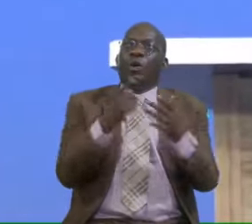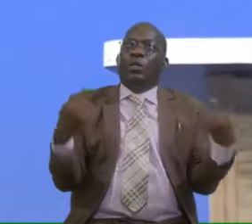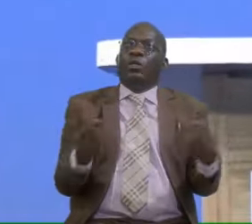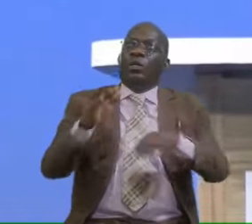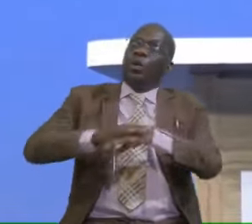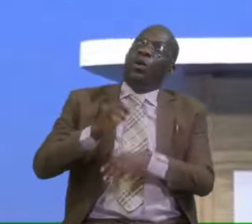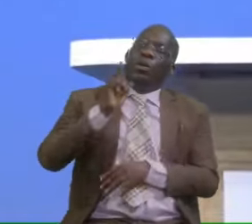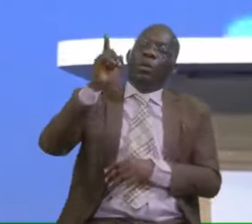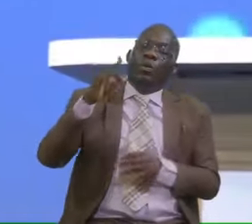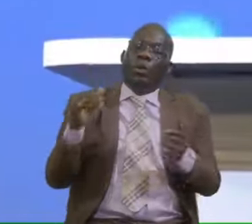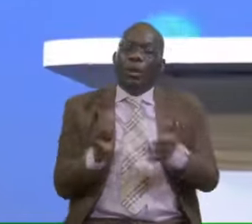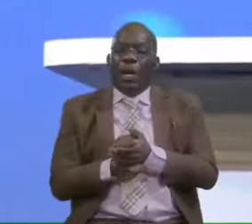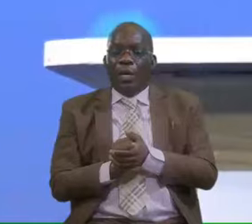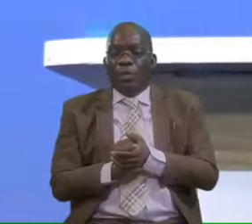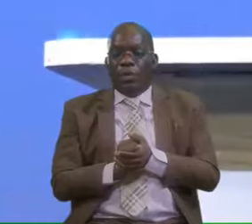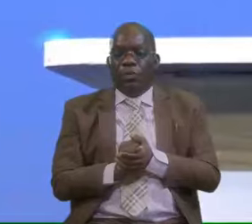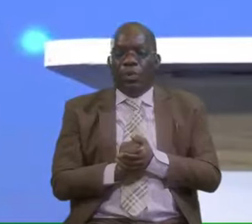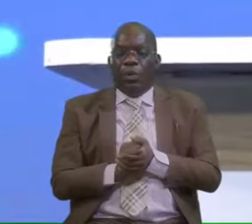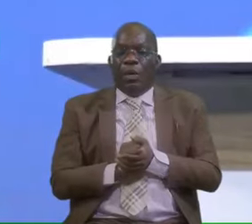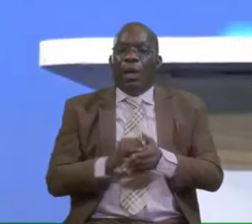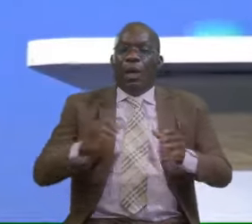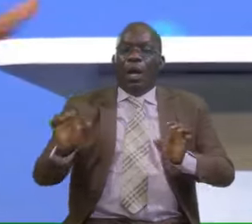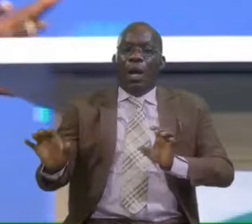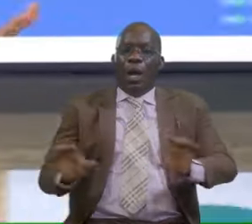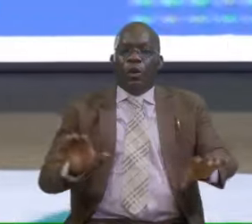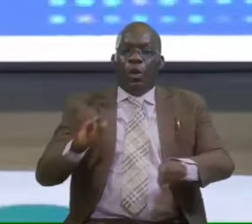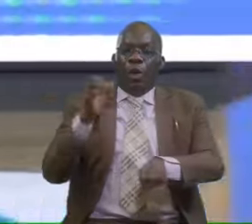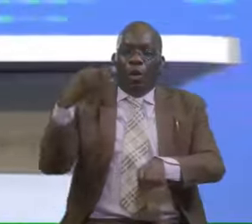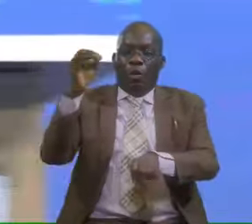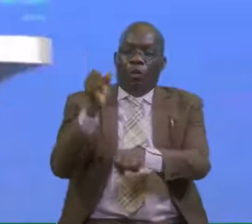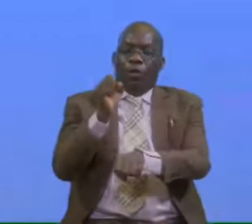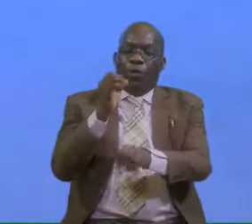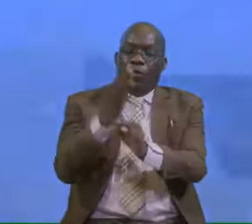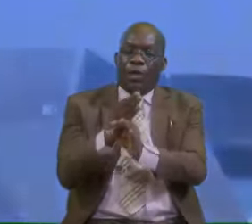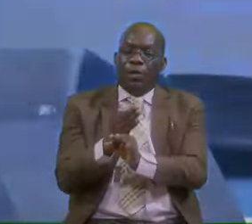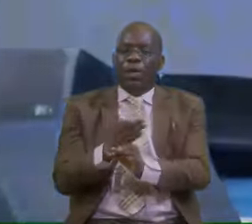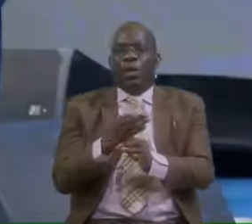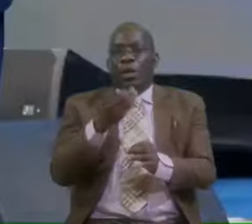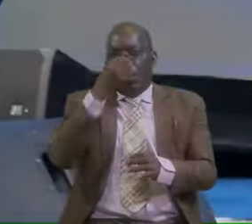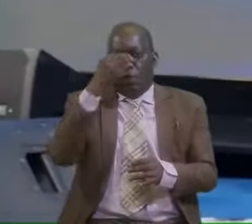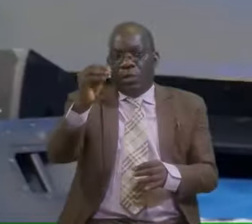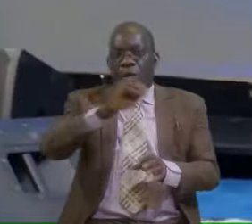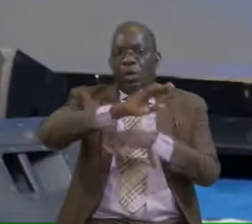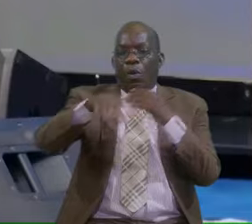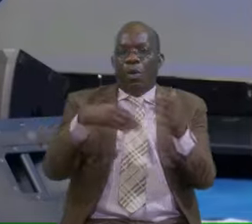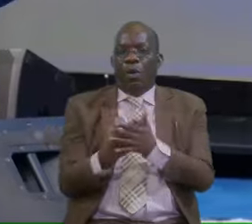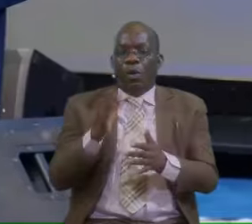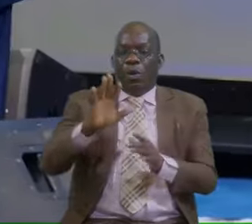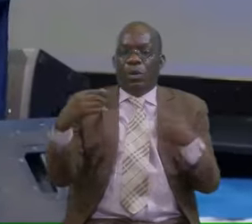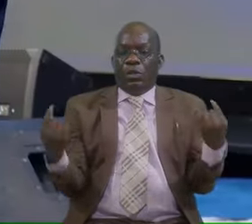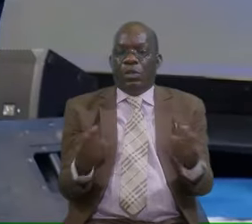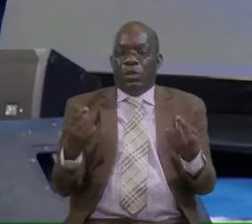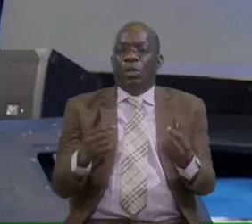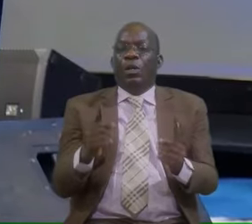that act of faith, forsaking all your sins, trusting